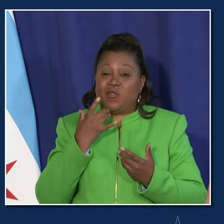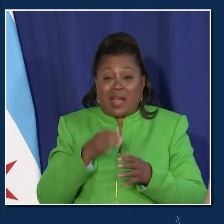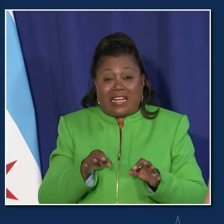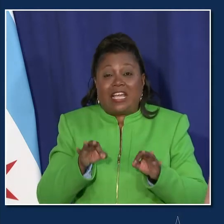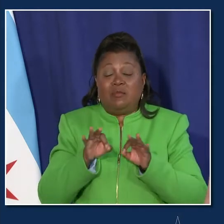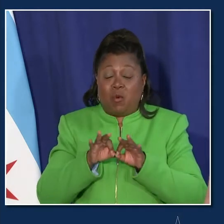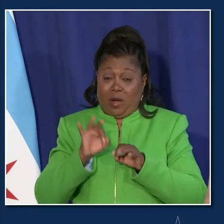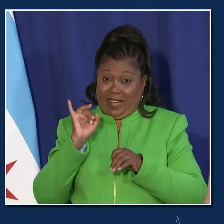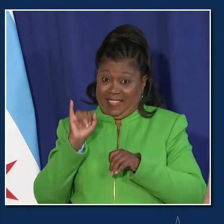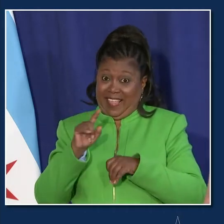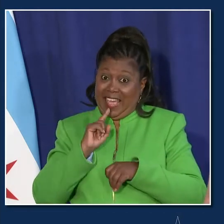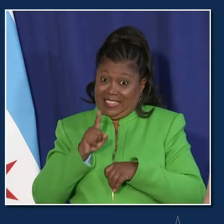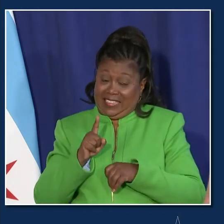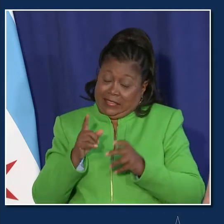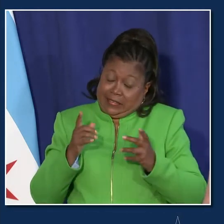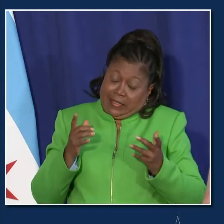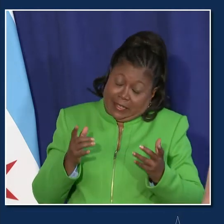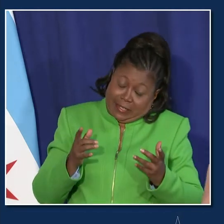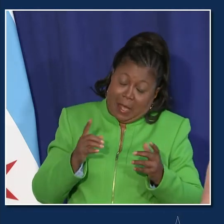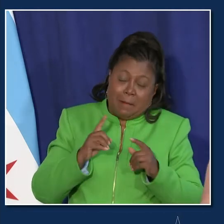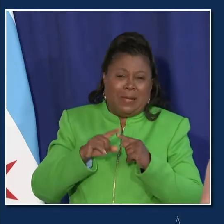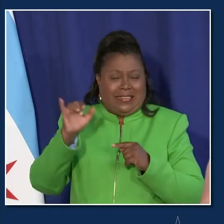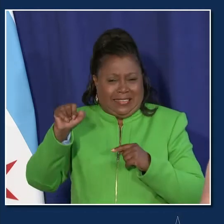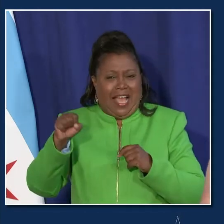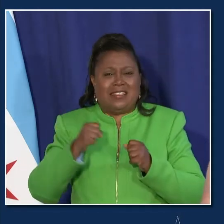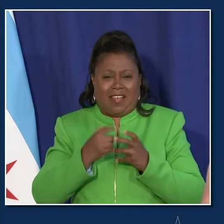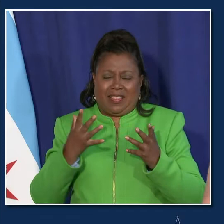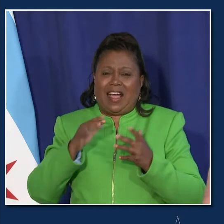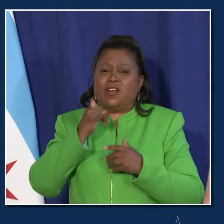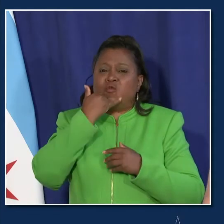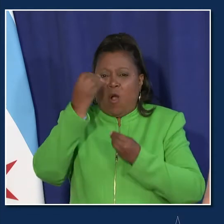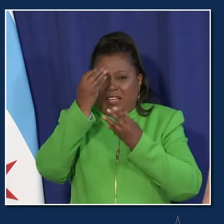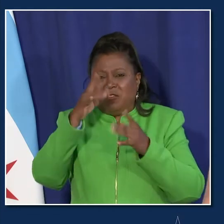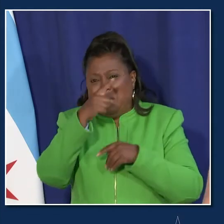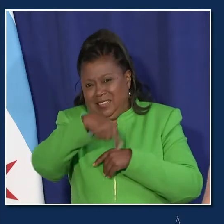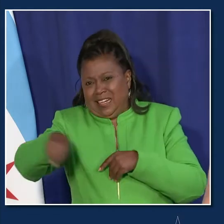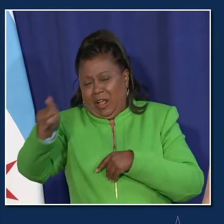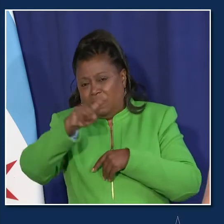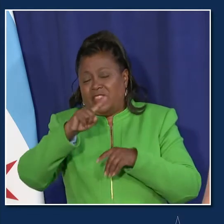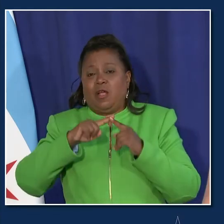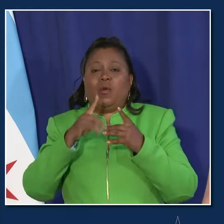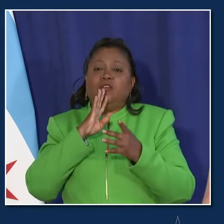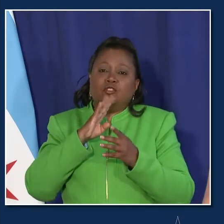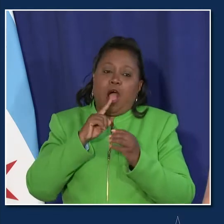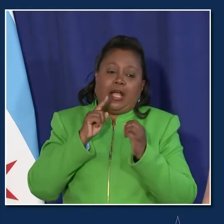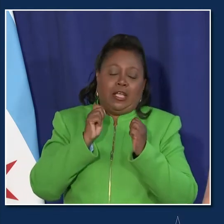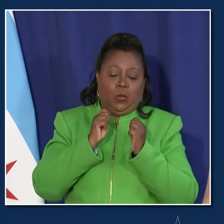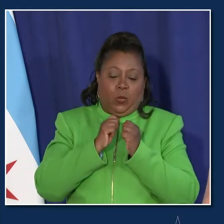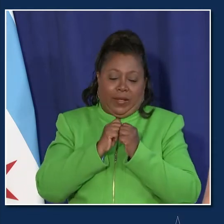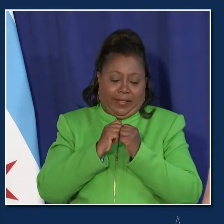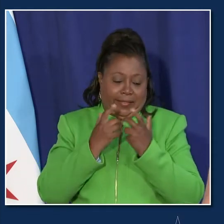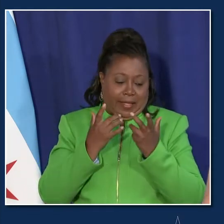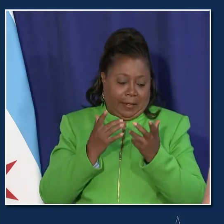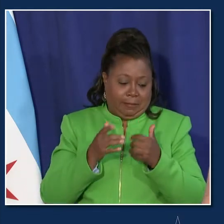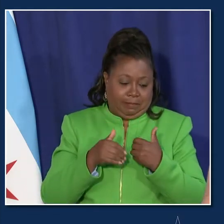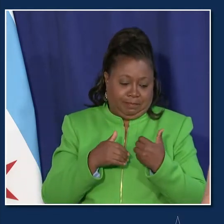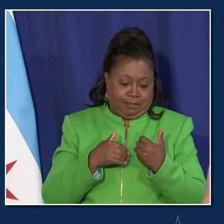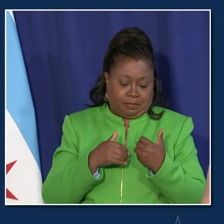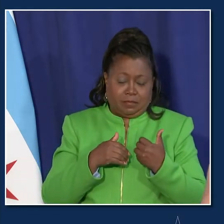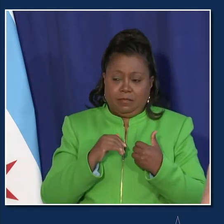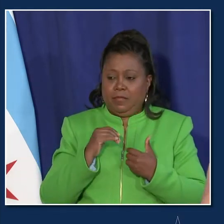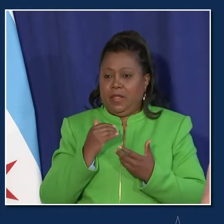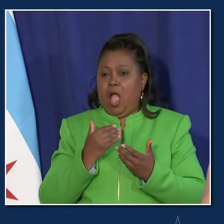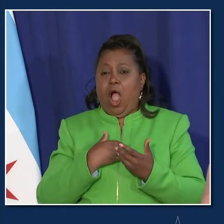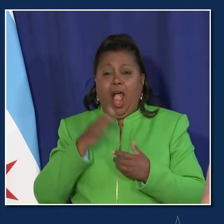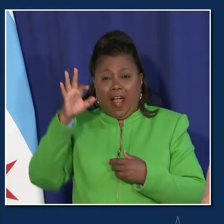important that is. But yes, there's a lot of misinformation out there. We're talking to